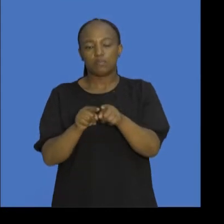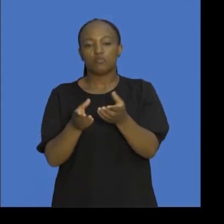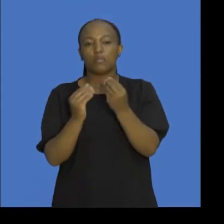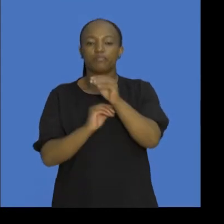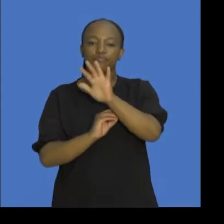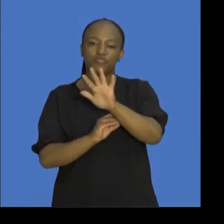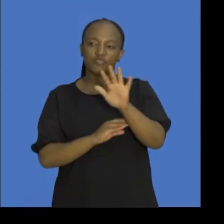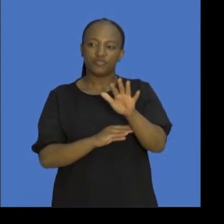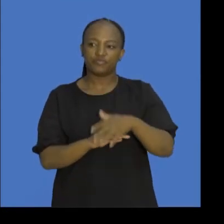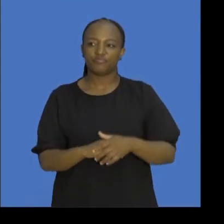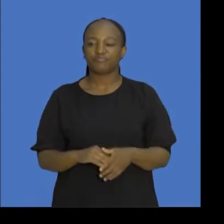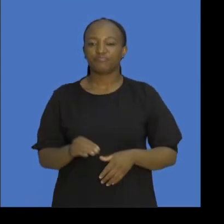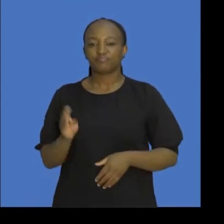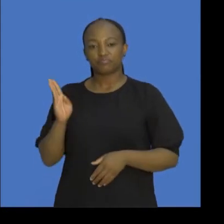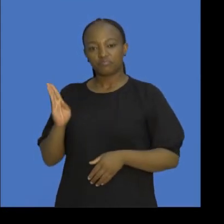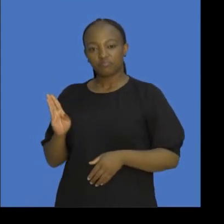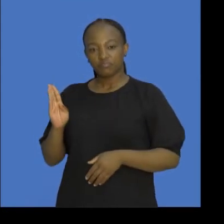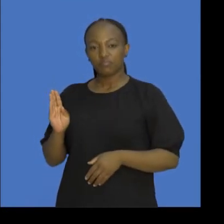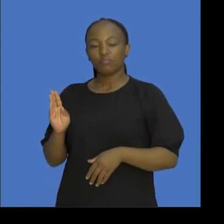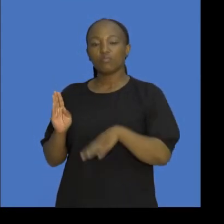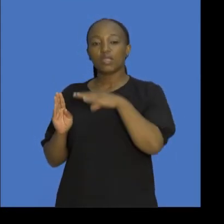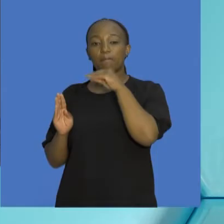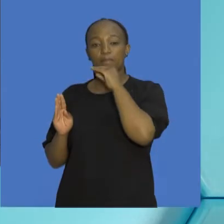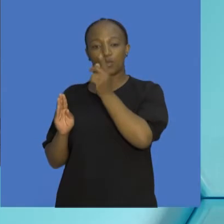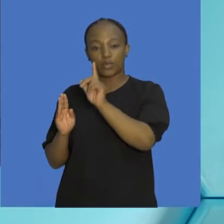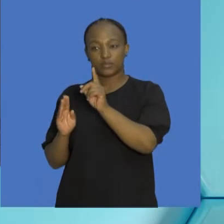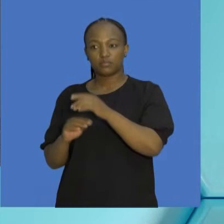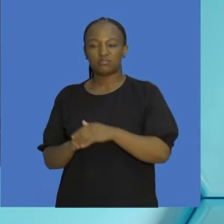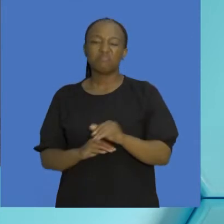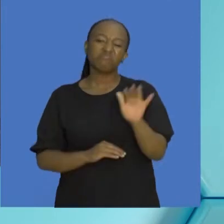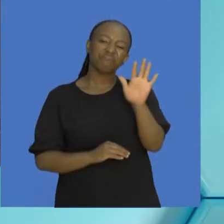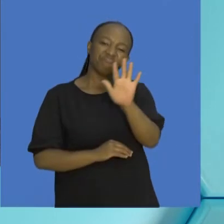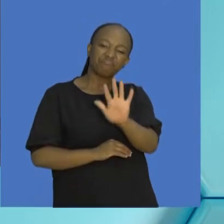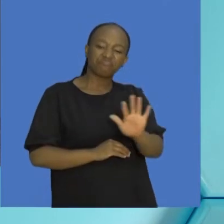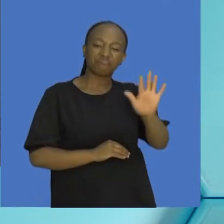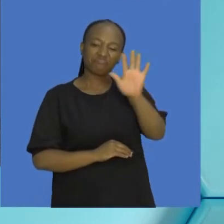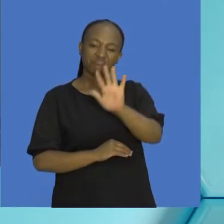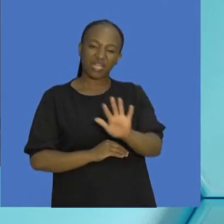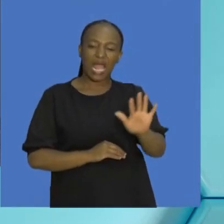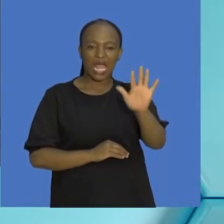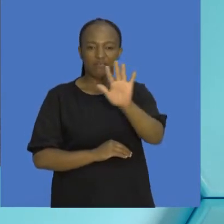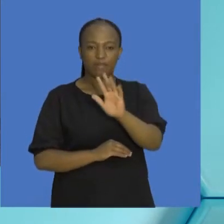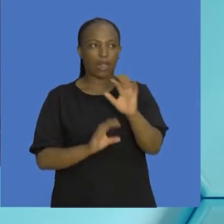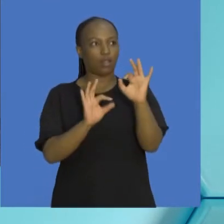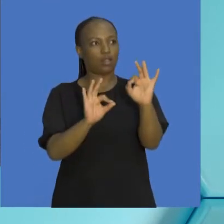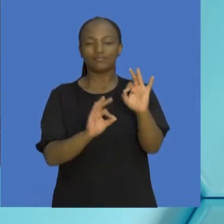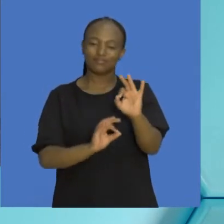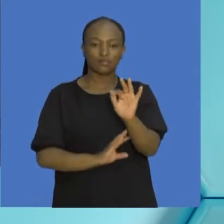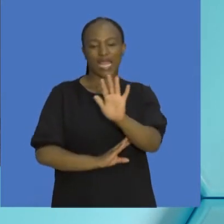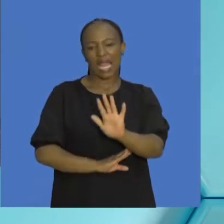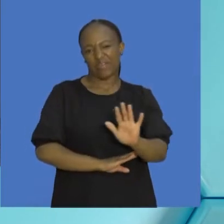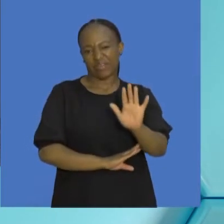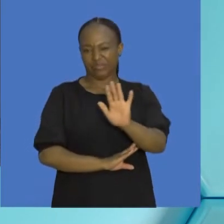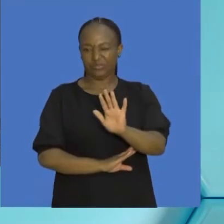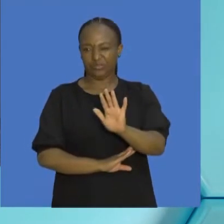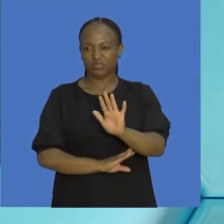55. What does this mean? Okay, this is the average, okay? Because remember, we